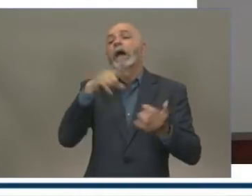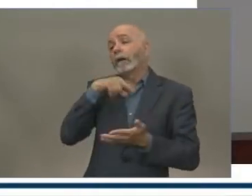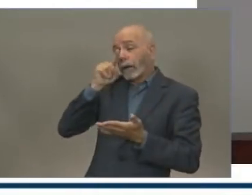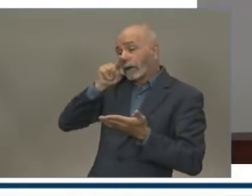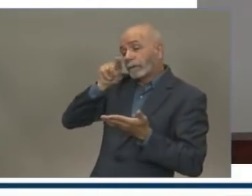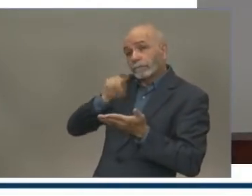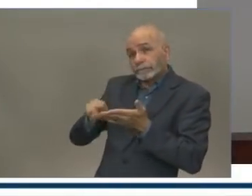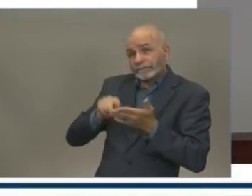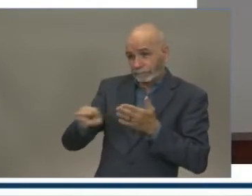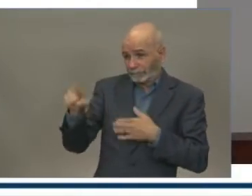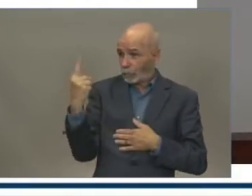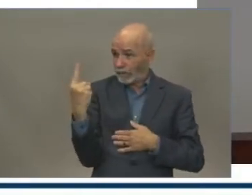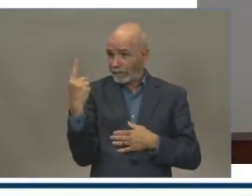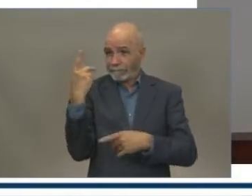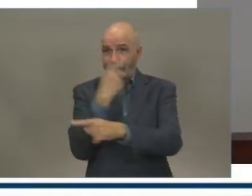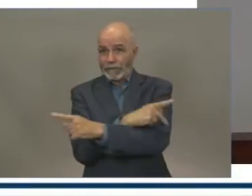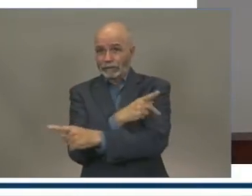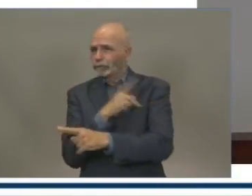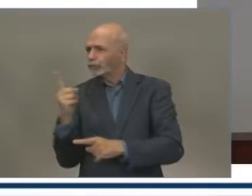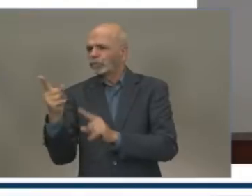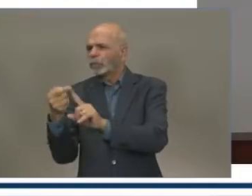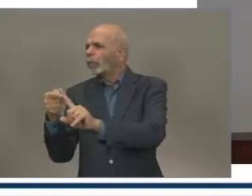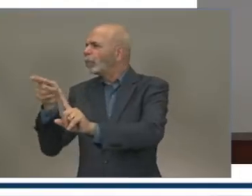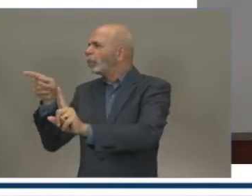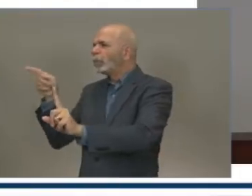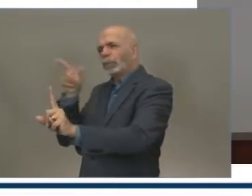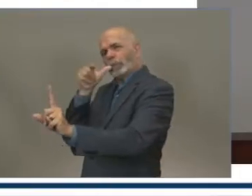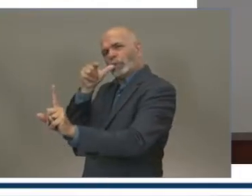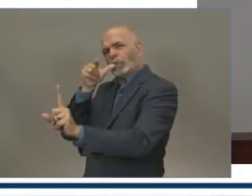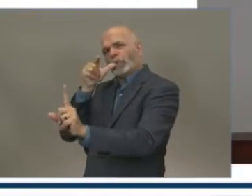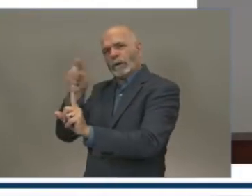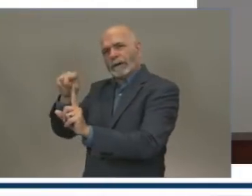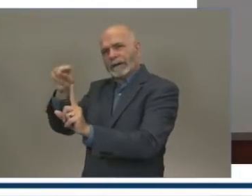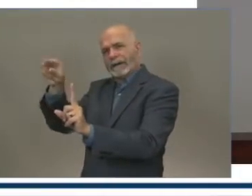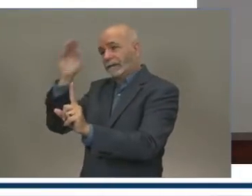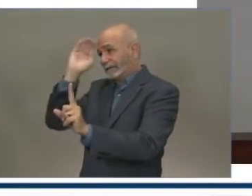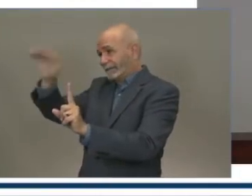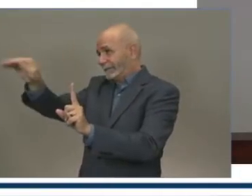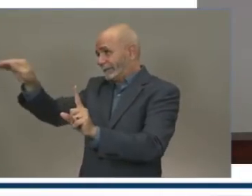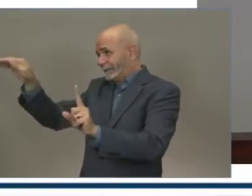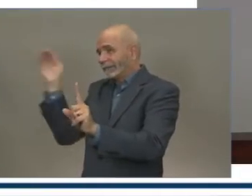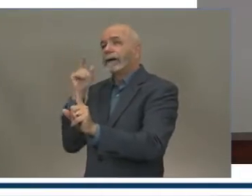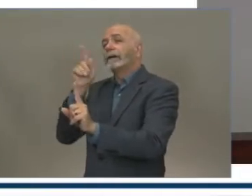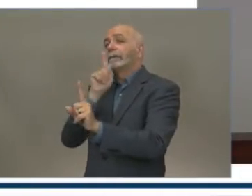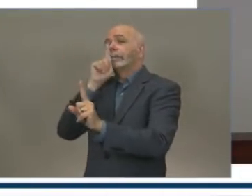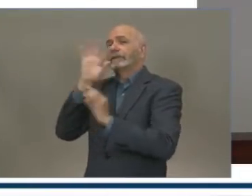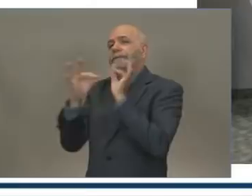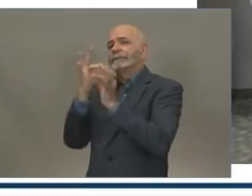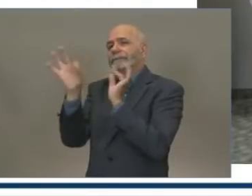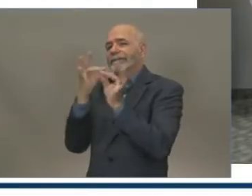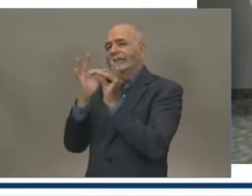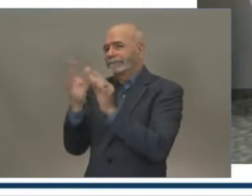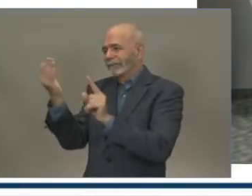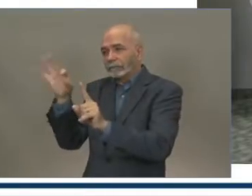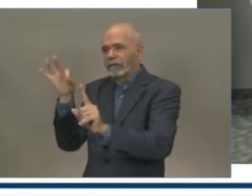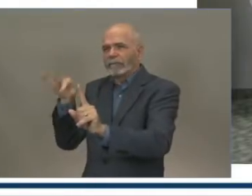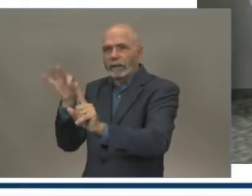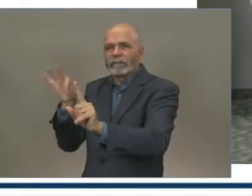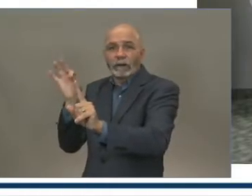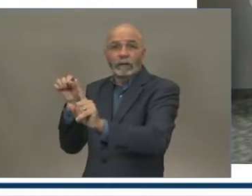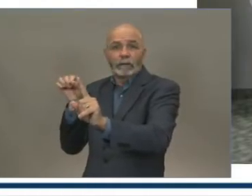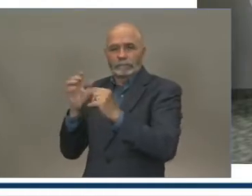patient, we do start close contact tracing, and others were tested as related, and that's where those 2 were identified, yes. Did you look at